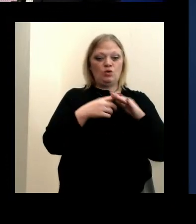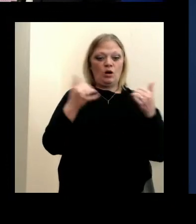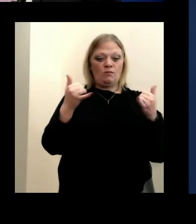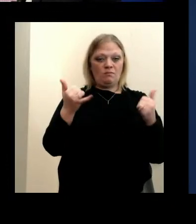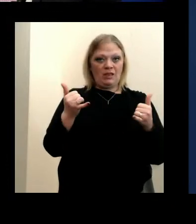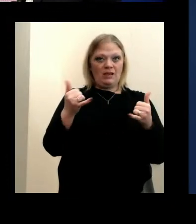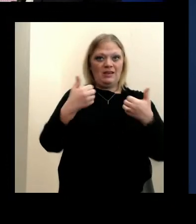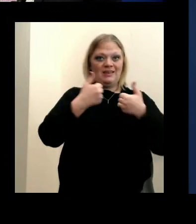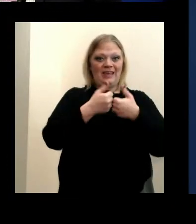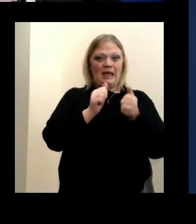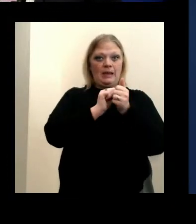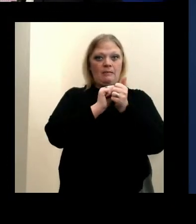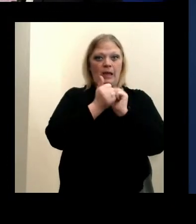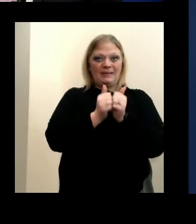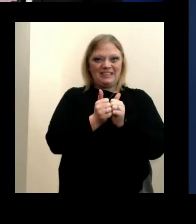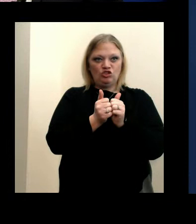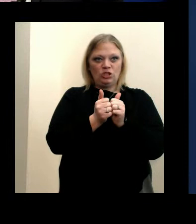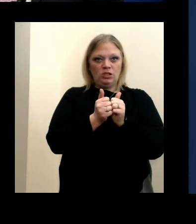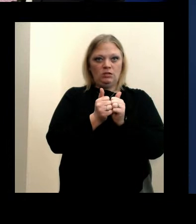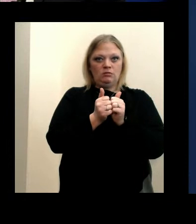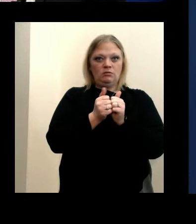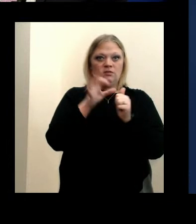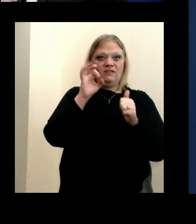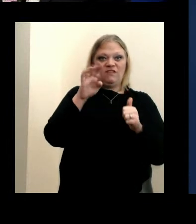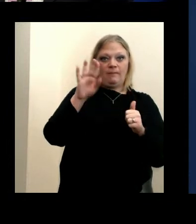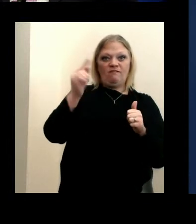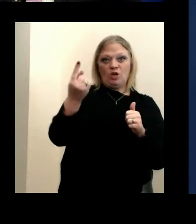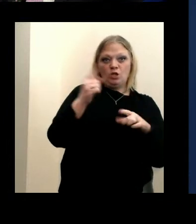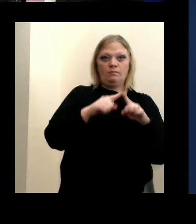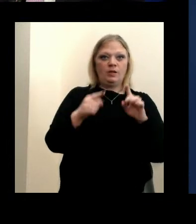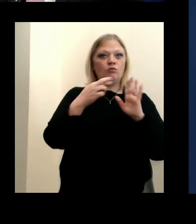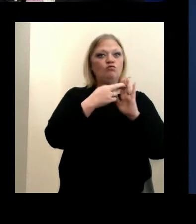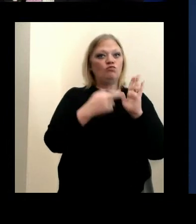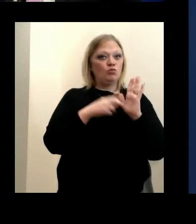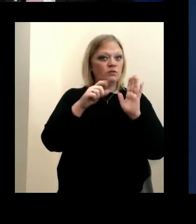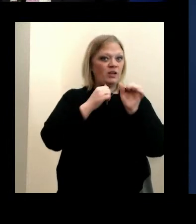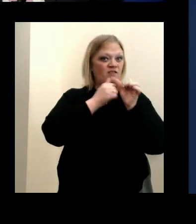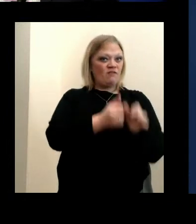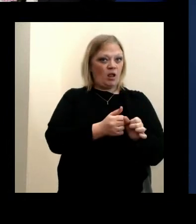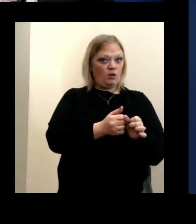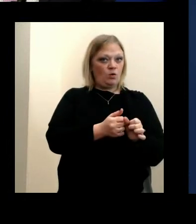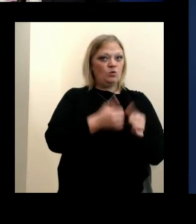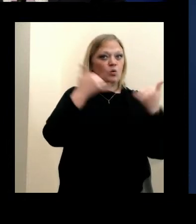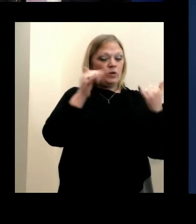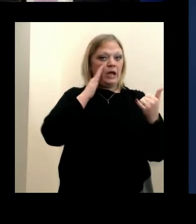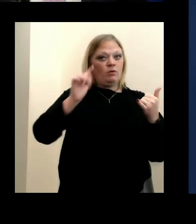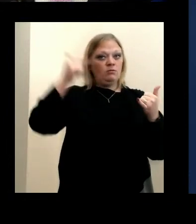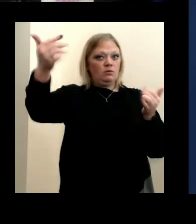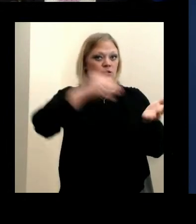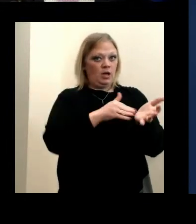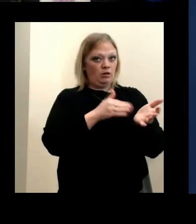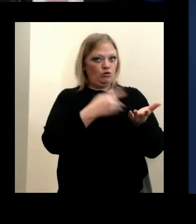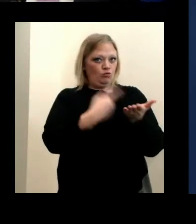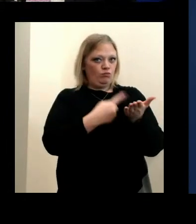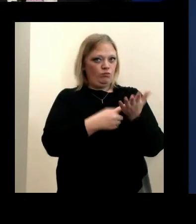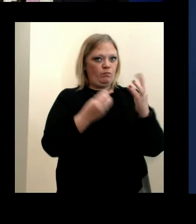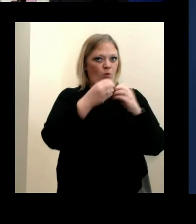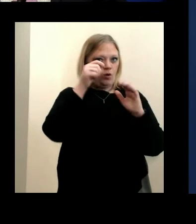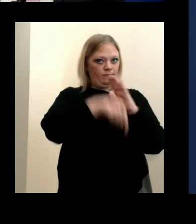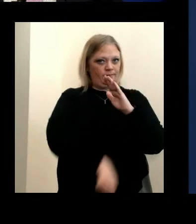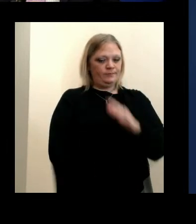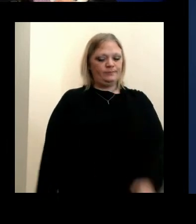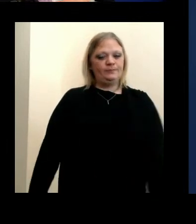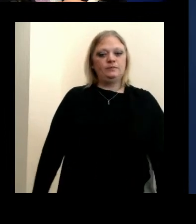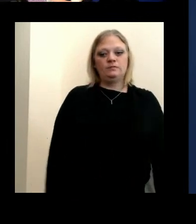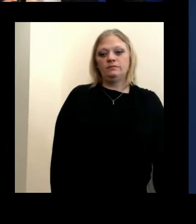there are rules that have to be followed. And with that, I'm going to turn over to Dr. Burstein and talk a little bit more about those.